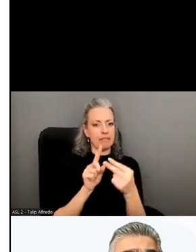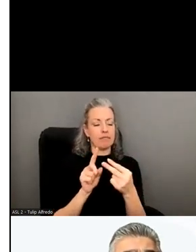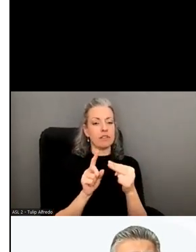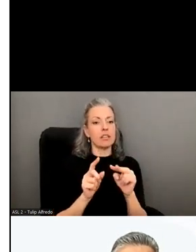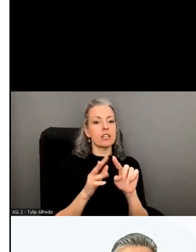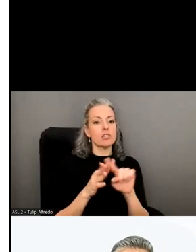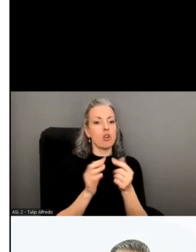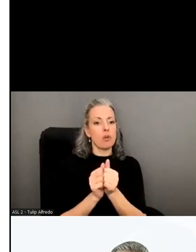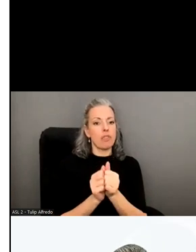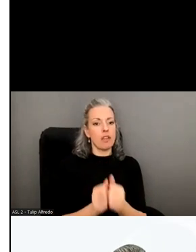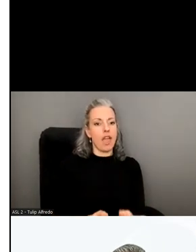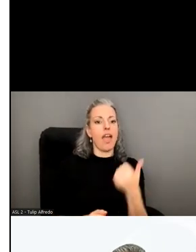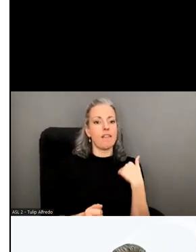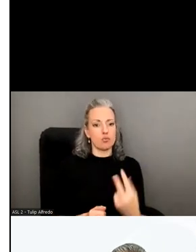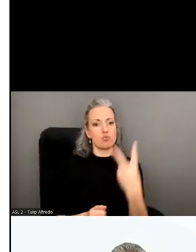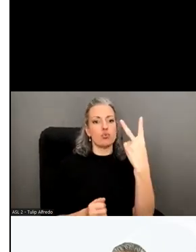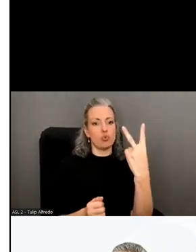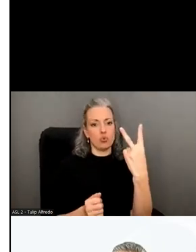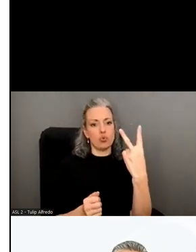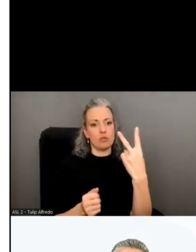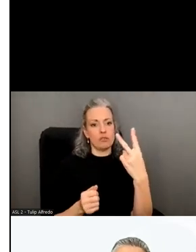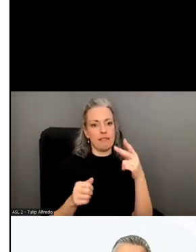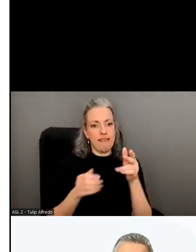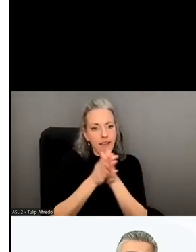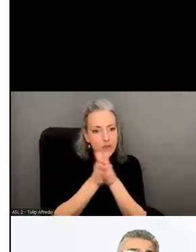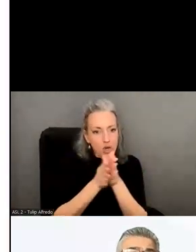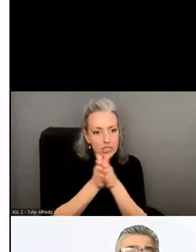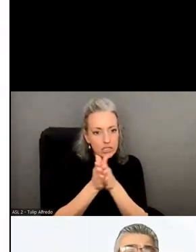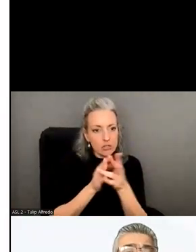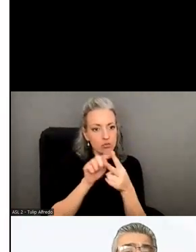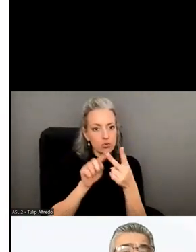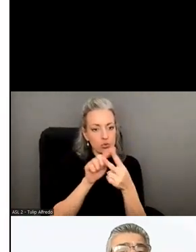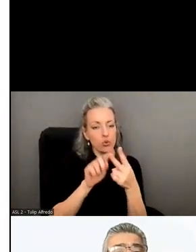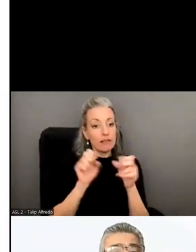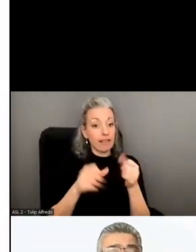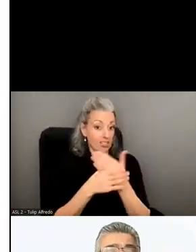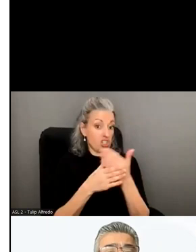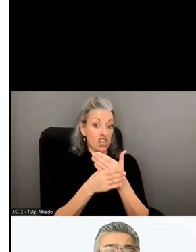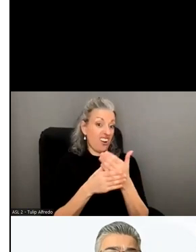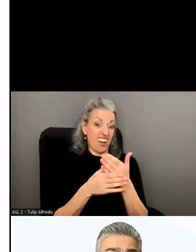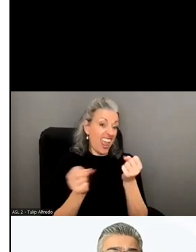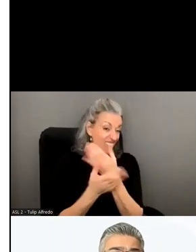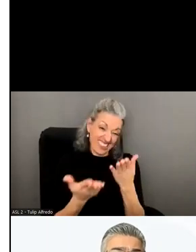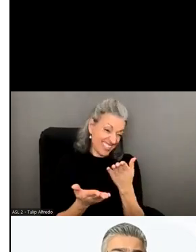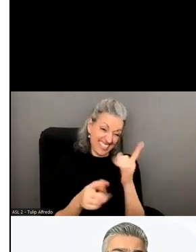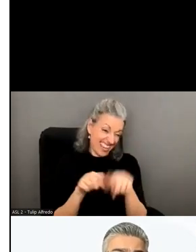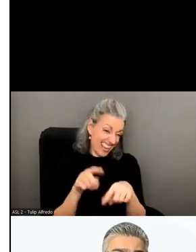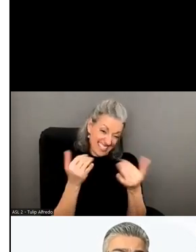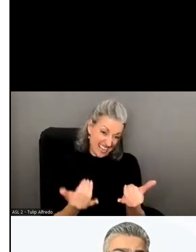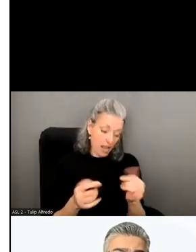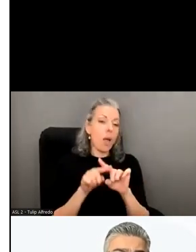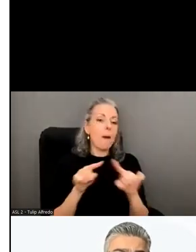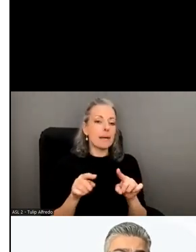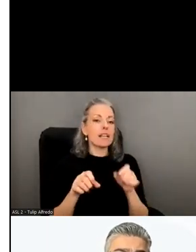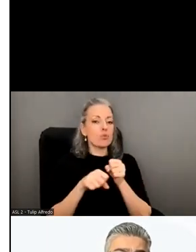2 aligned efforts that I'm really excited to share about. They're both sort of, I can't share the full results today of both of these, but we will be sending out